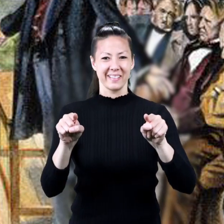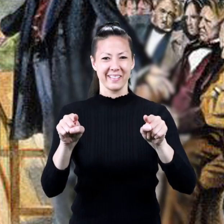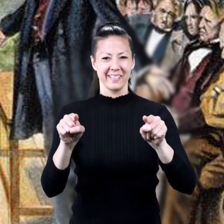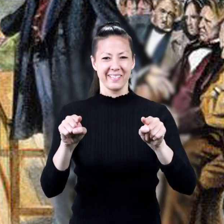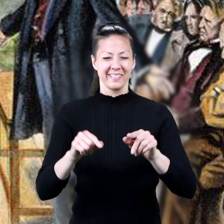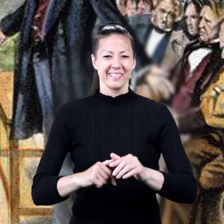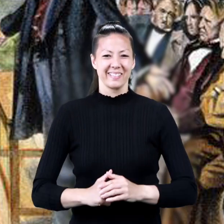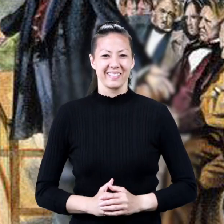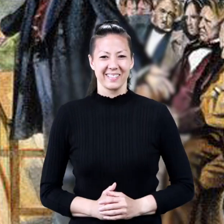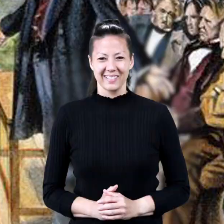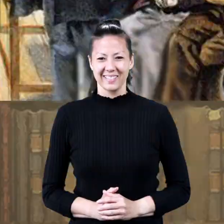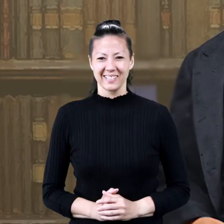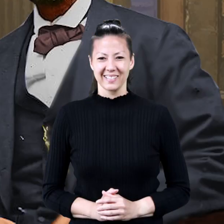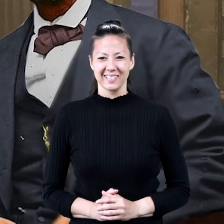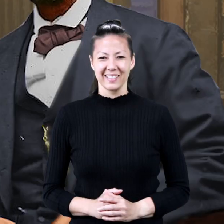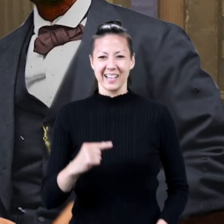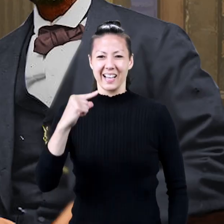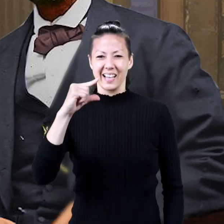Gettysburg.